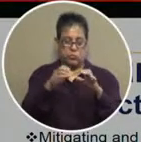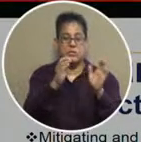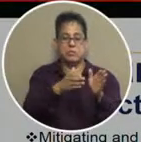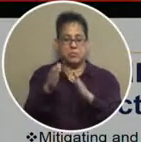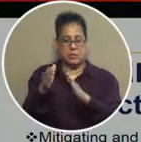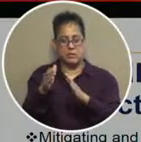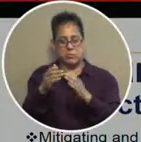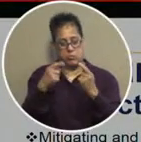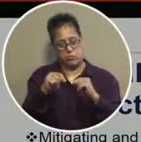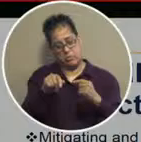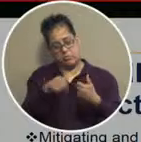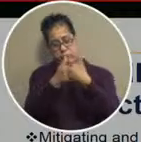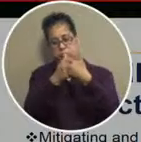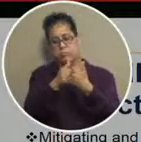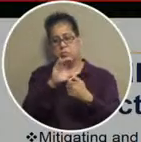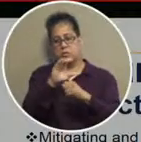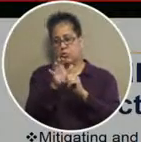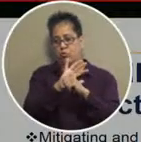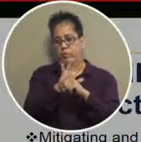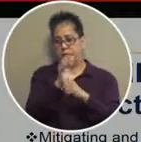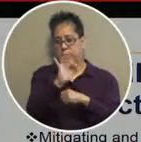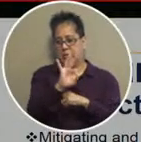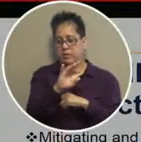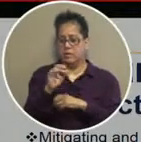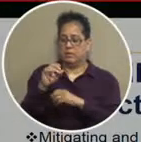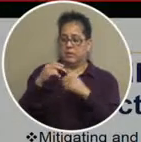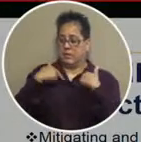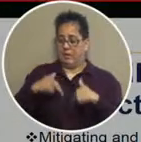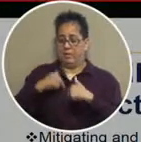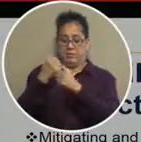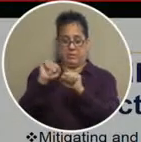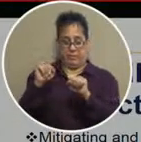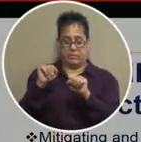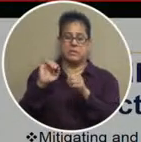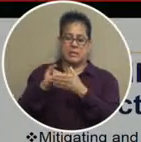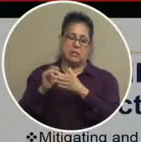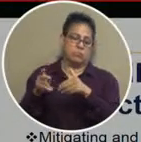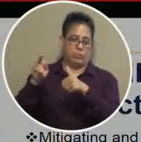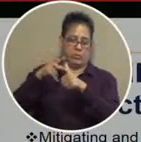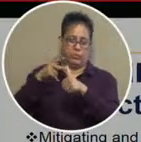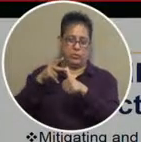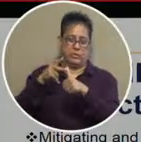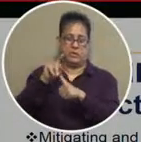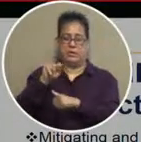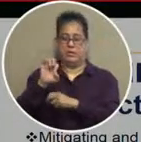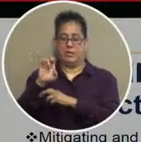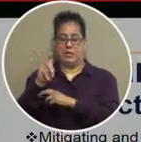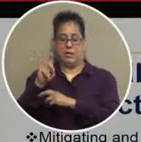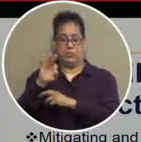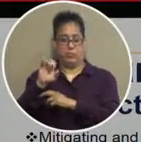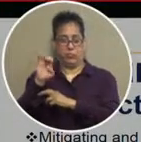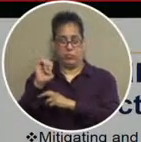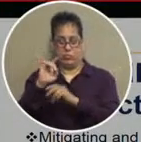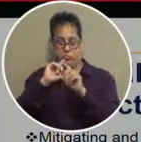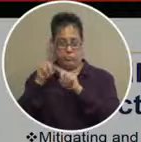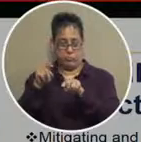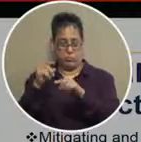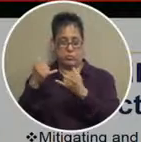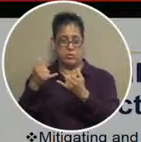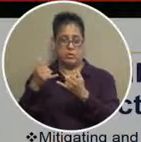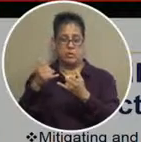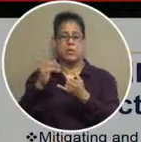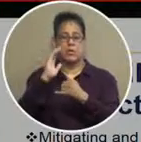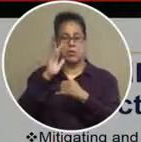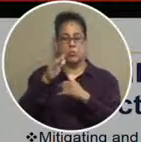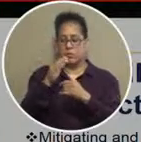attack COVID-19. The health and safety of our community is our priority, and as the task force reports out today, they will be briefing